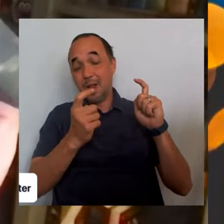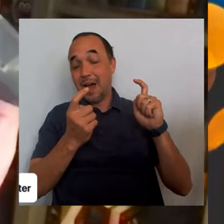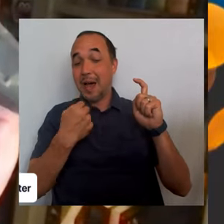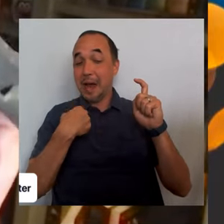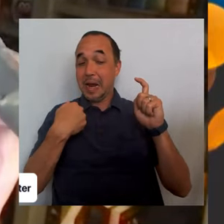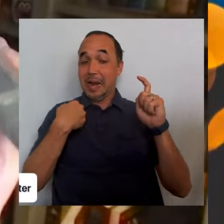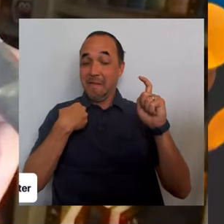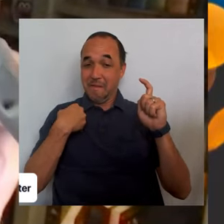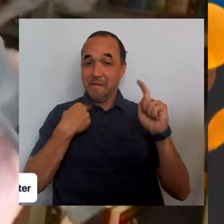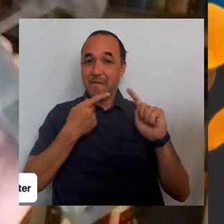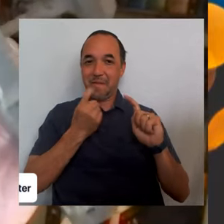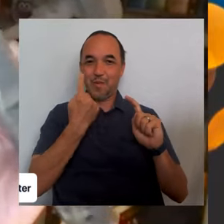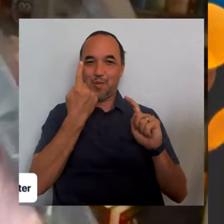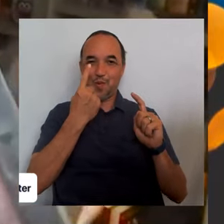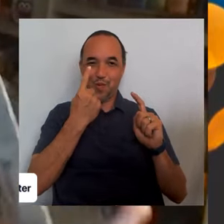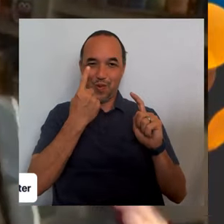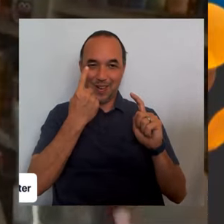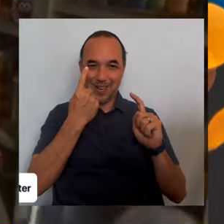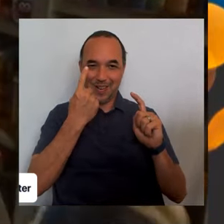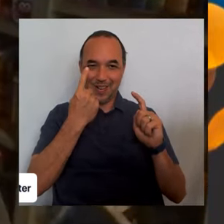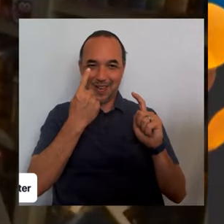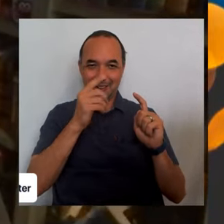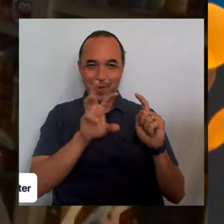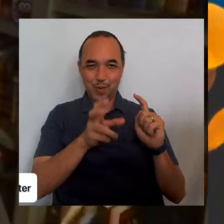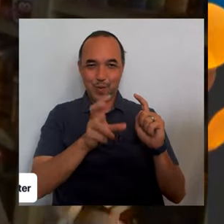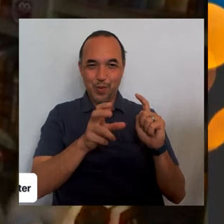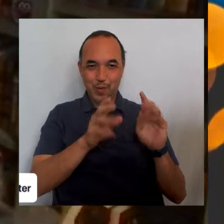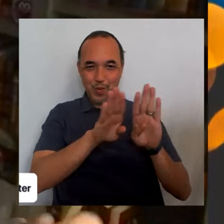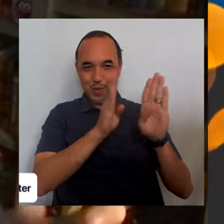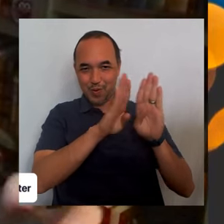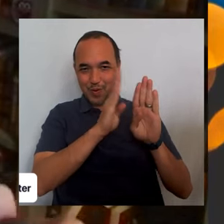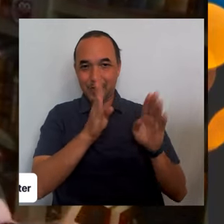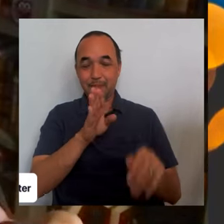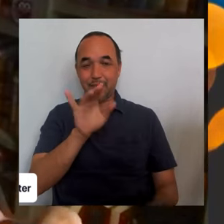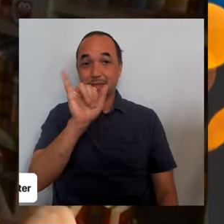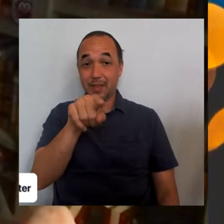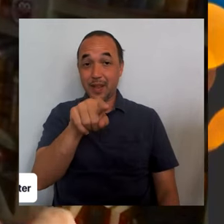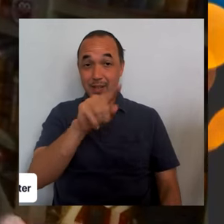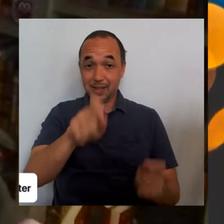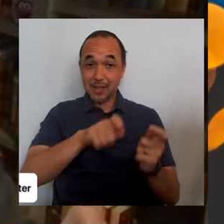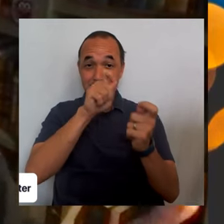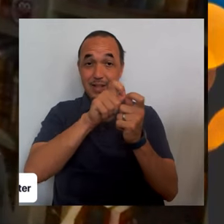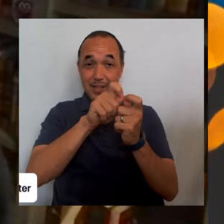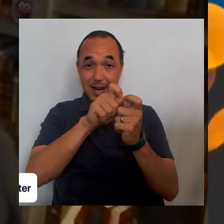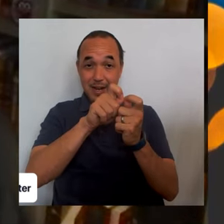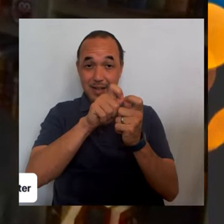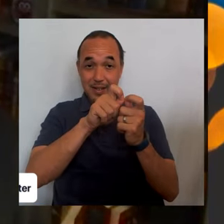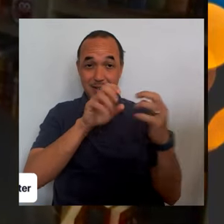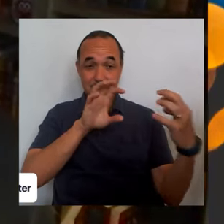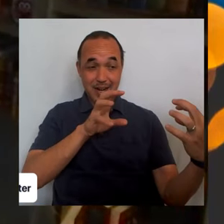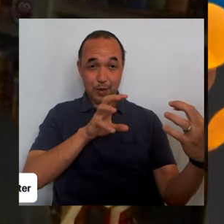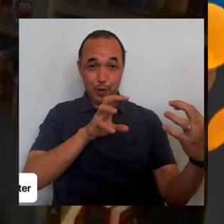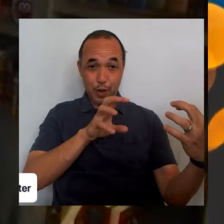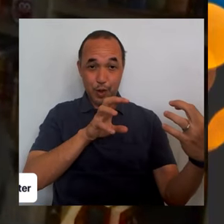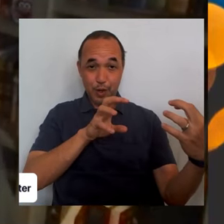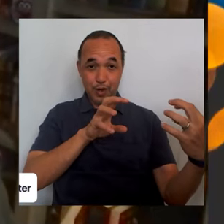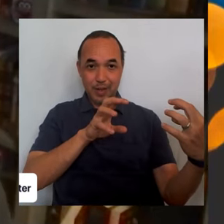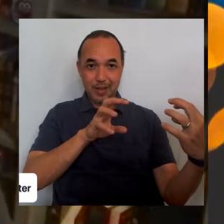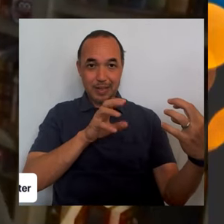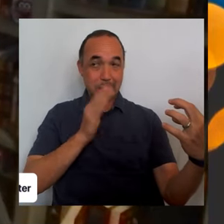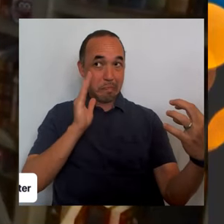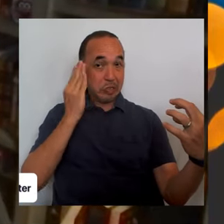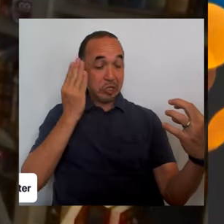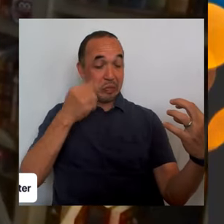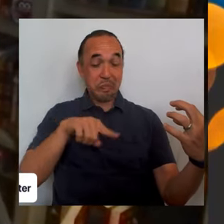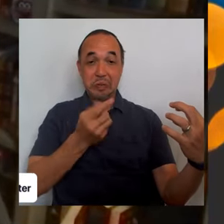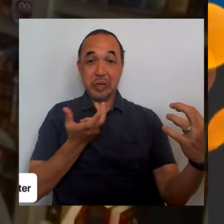doors. That door, and this is that exact handle. Apparently, they didn't want it anymore